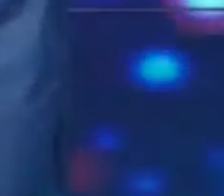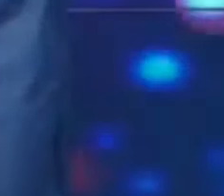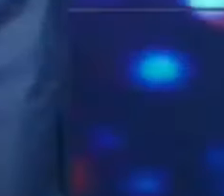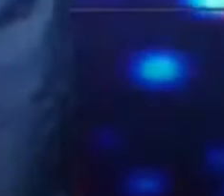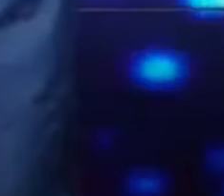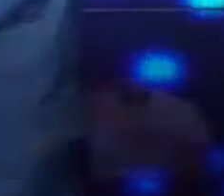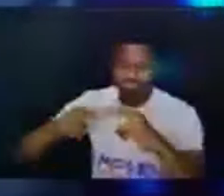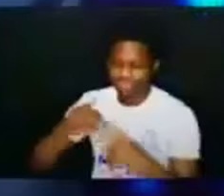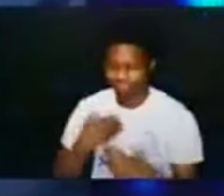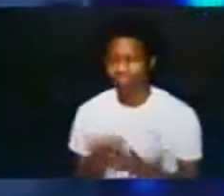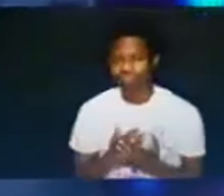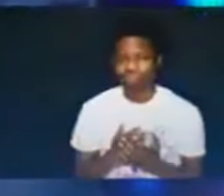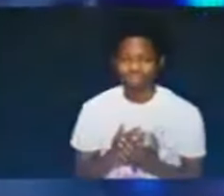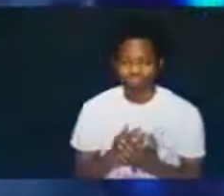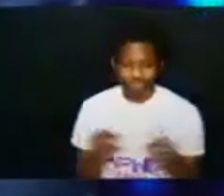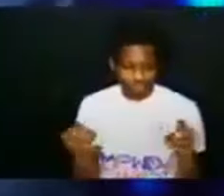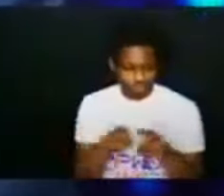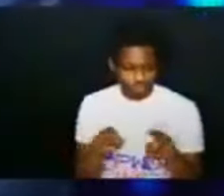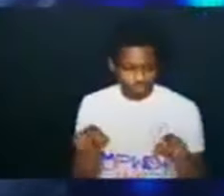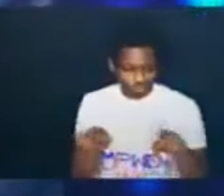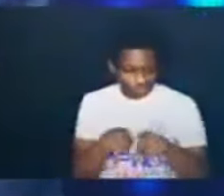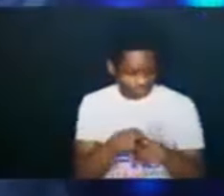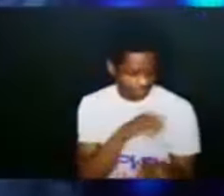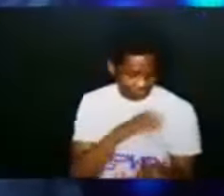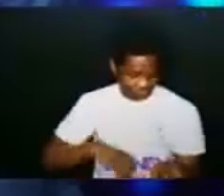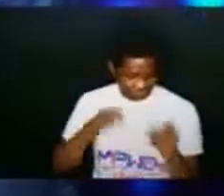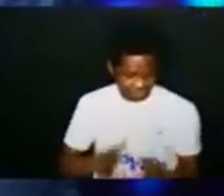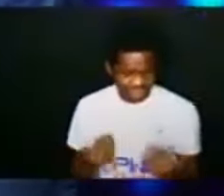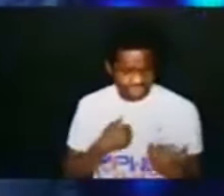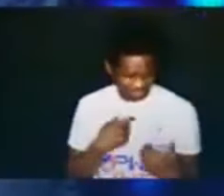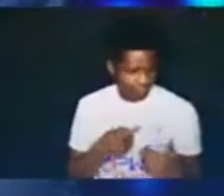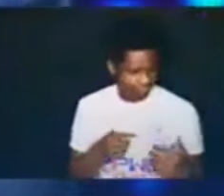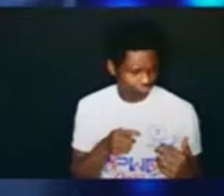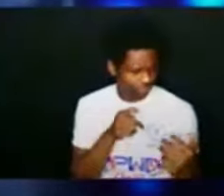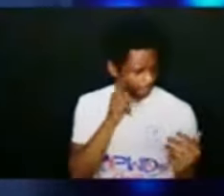Christians, this has a direct bearing on our faith.